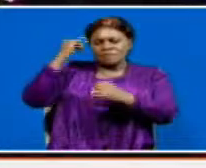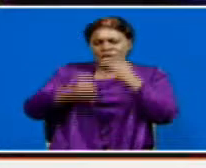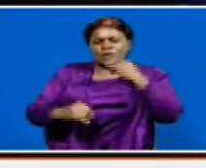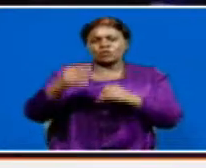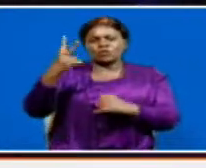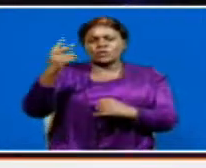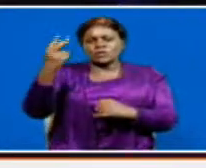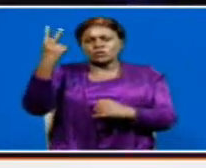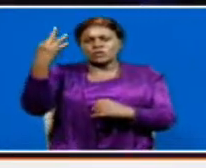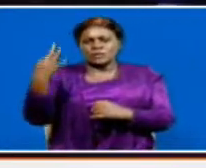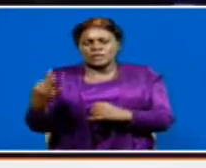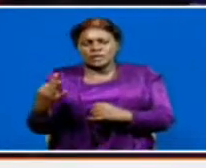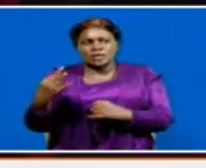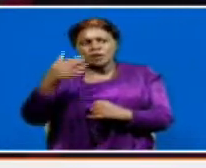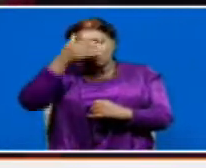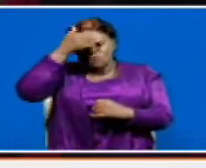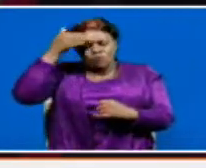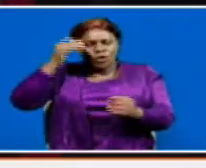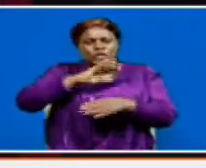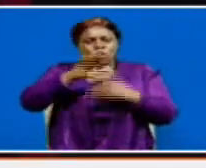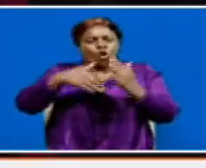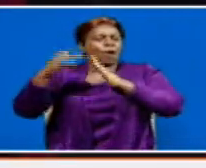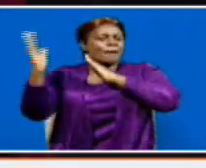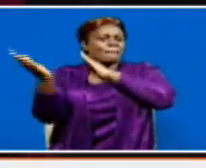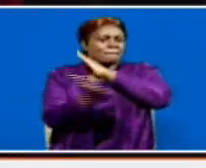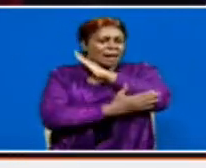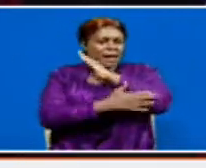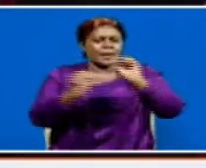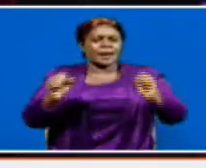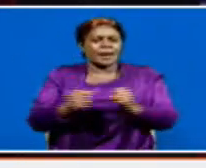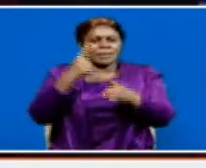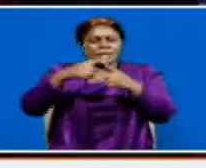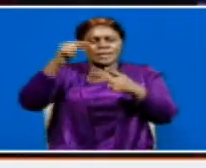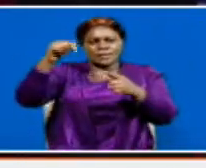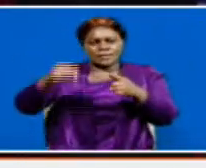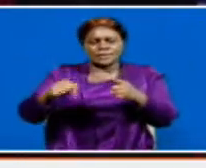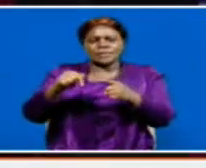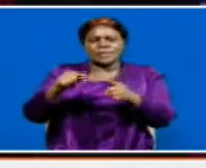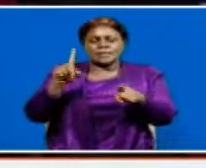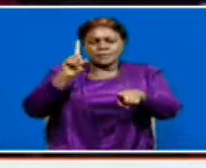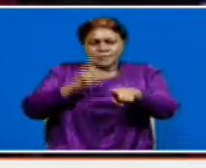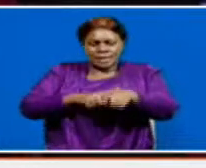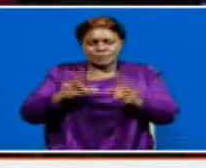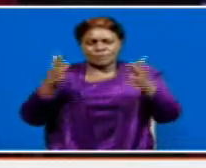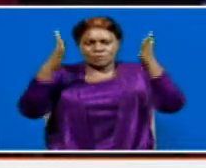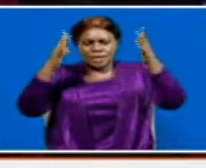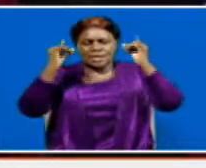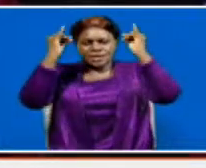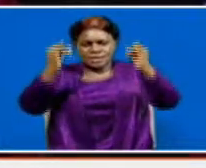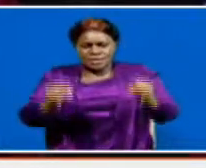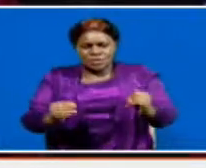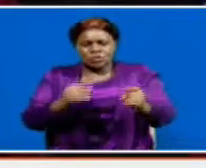year, let us forget all bad things that happened in this year. And as we celebrate new year,